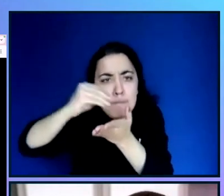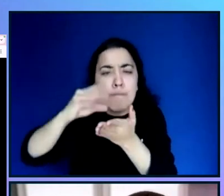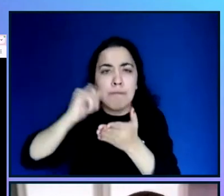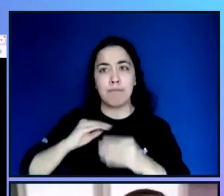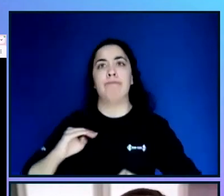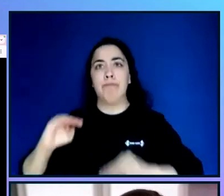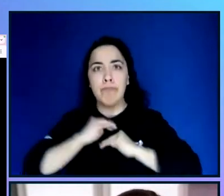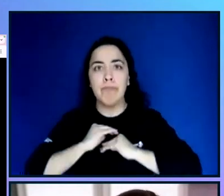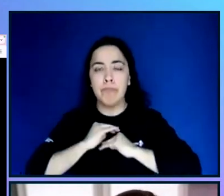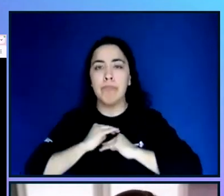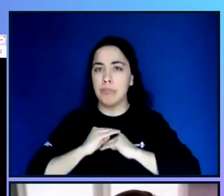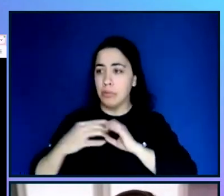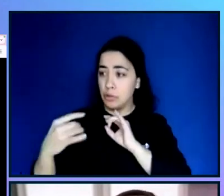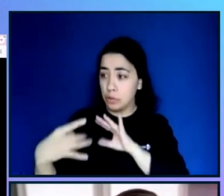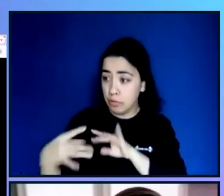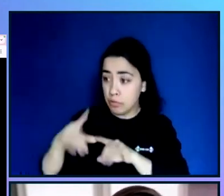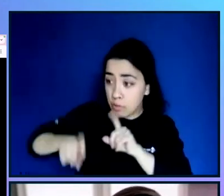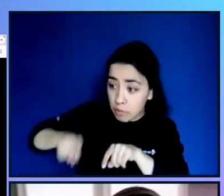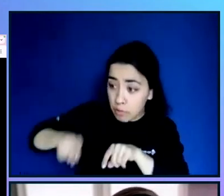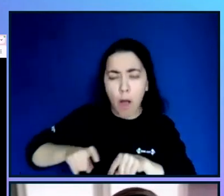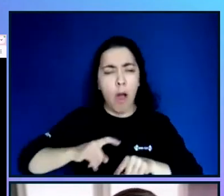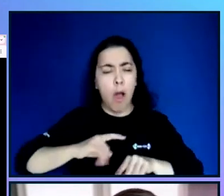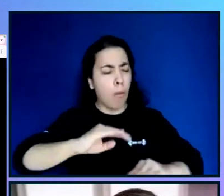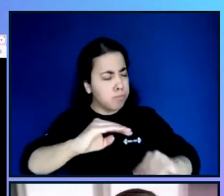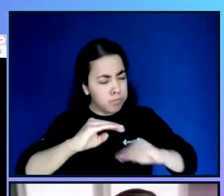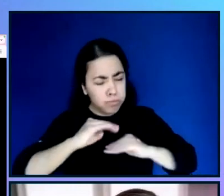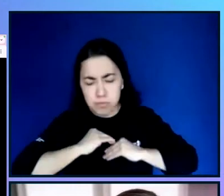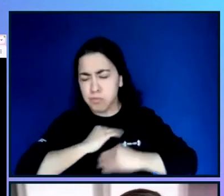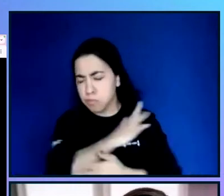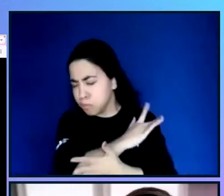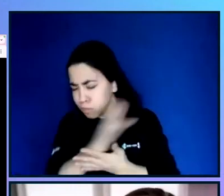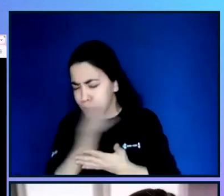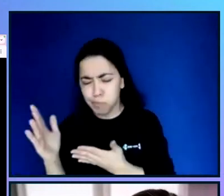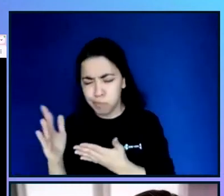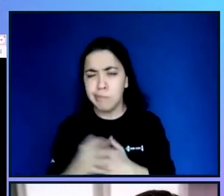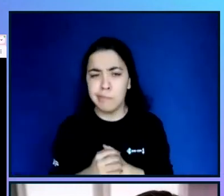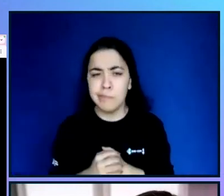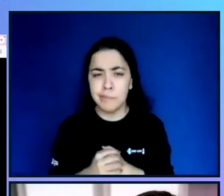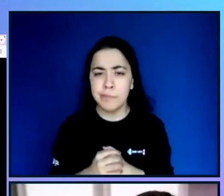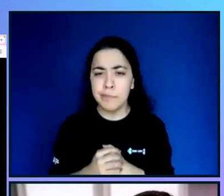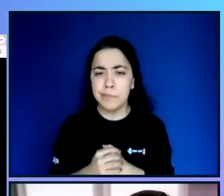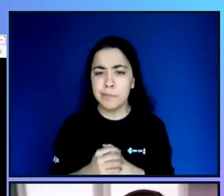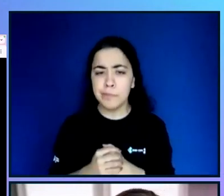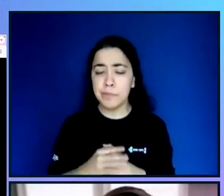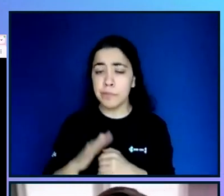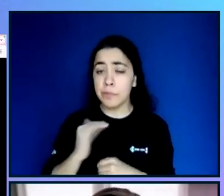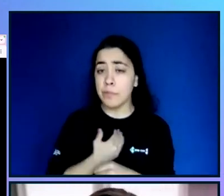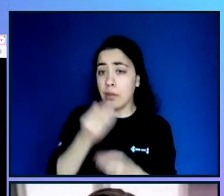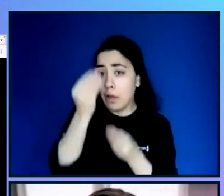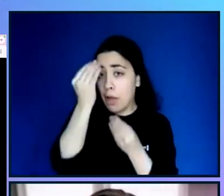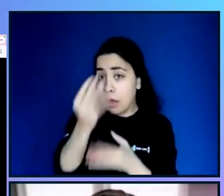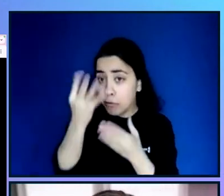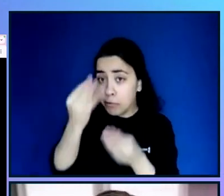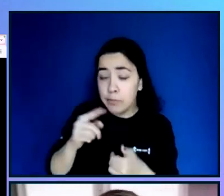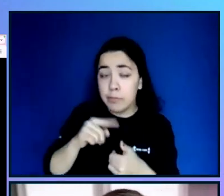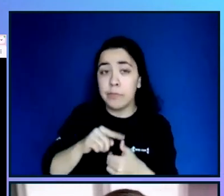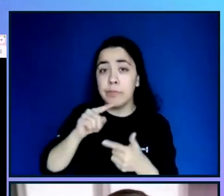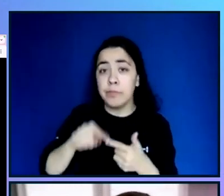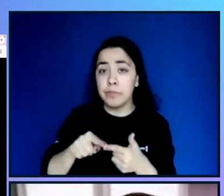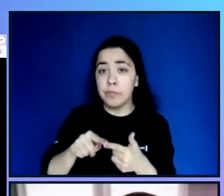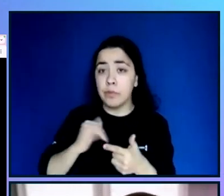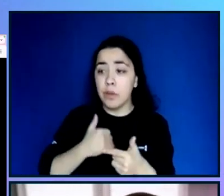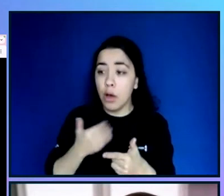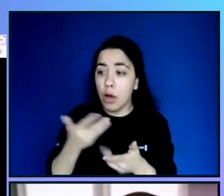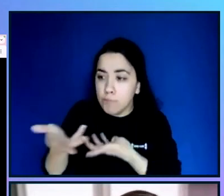our surveys were really high across several aspects: in the content, in the engagement, in